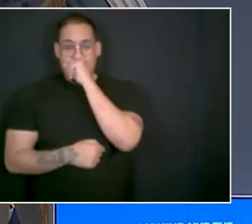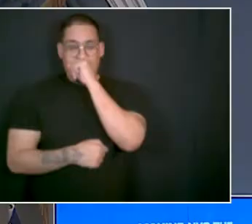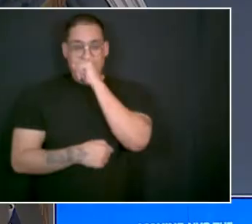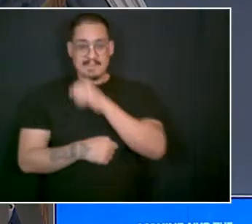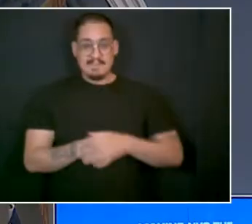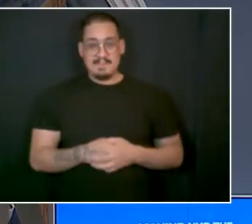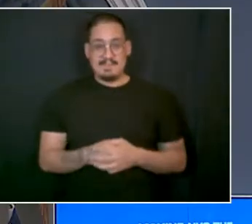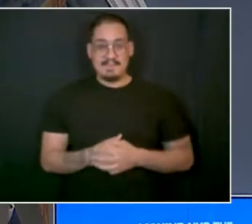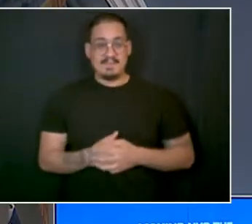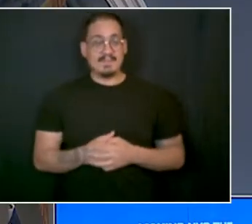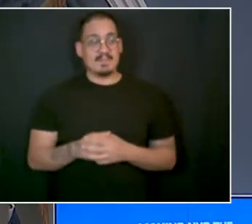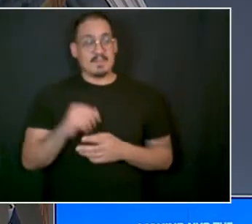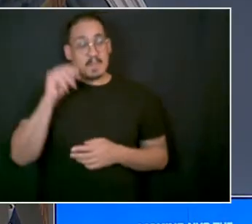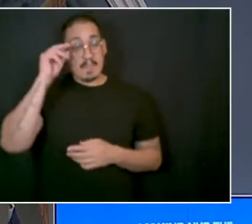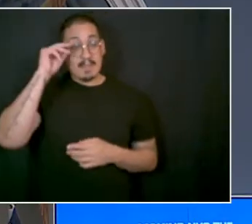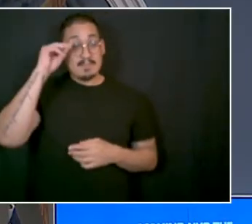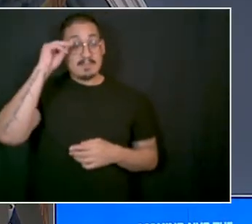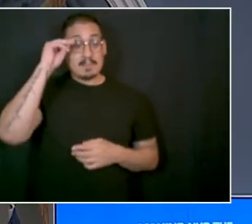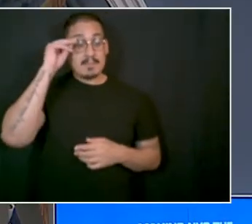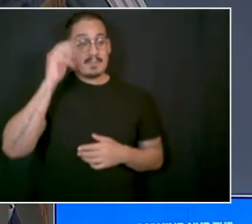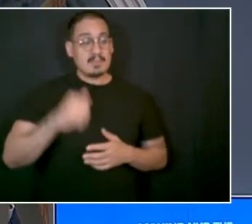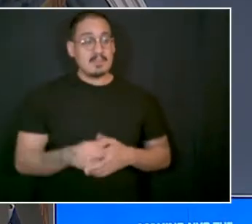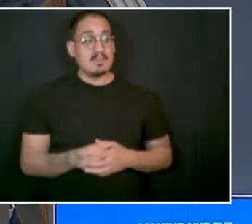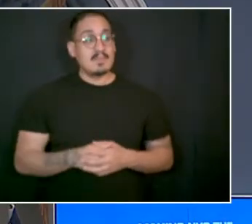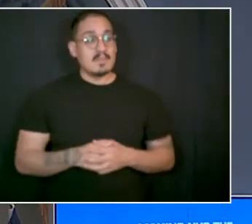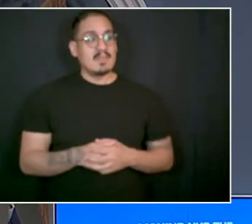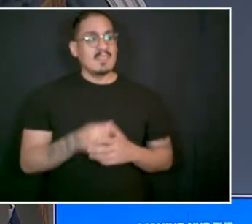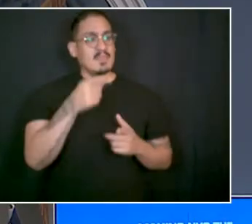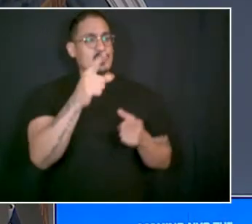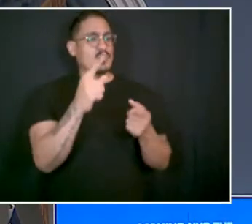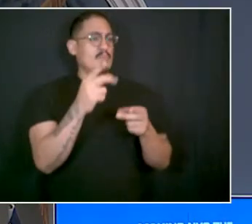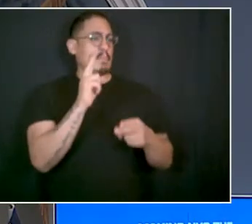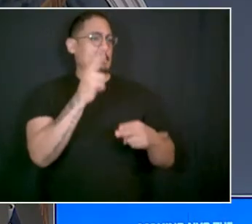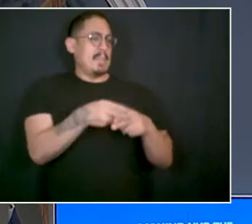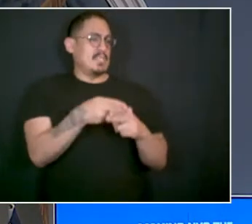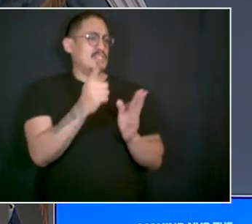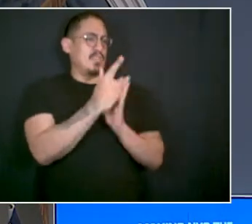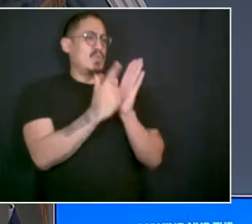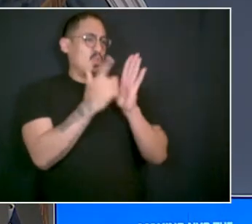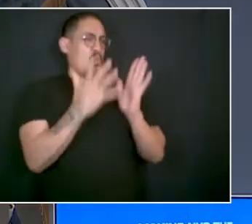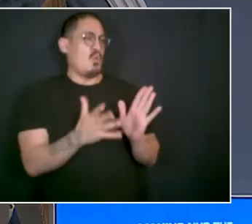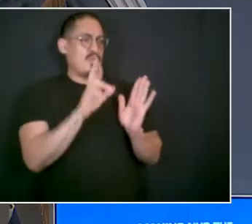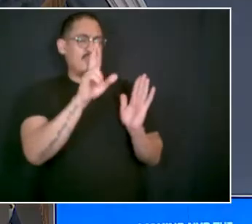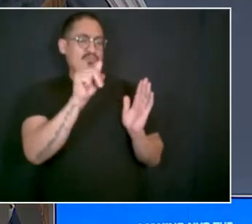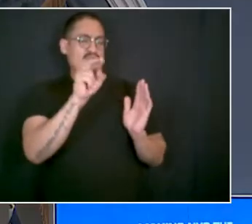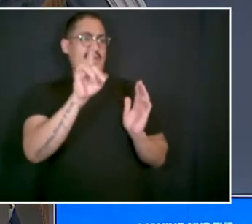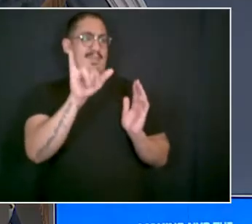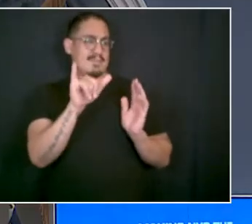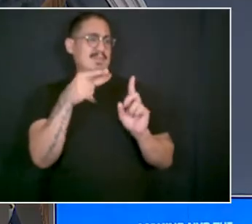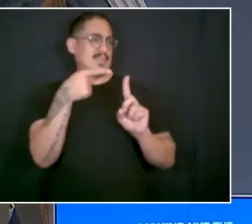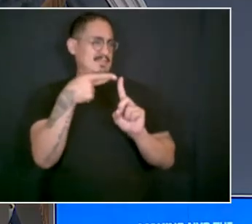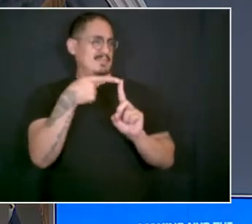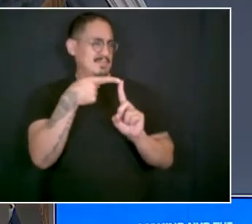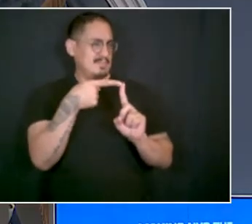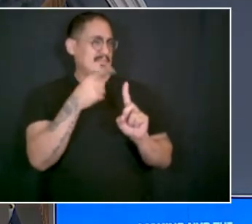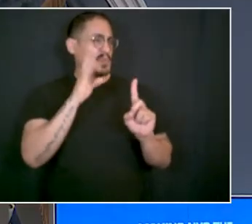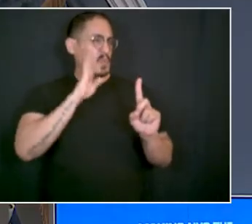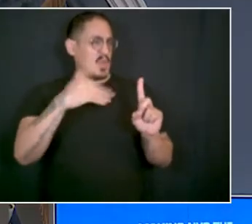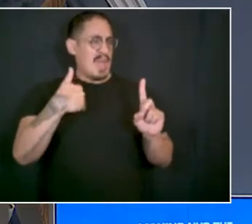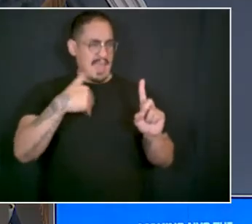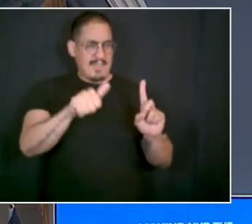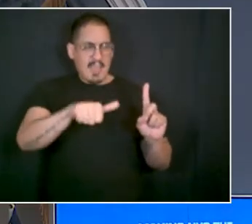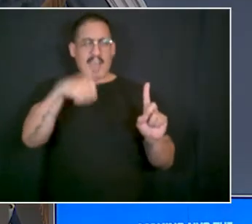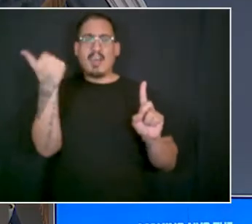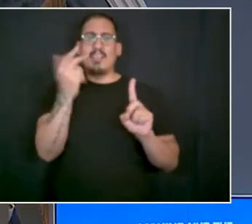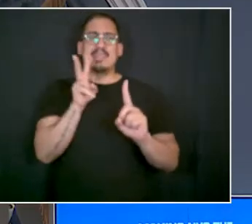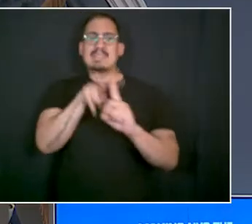on more than just the Rikers issue. Can you tell us any other prominent issue you two have discussed, like some new proposal or something new he wants to